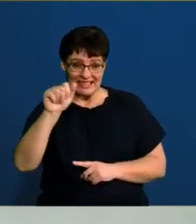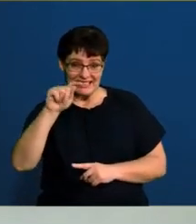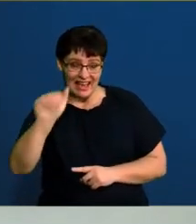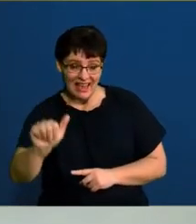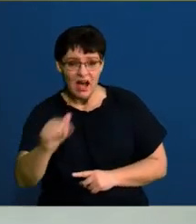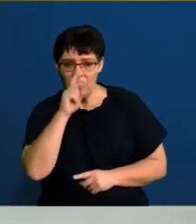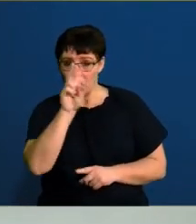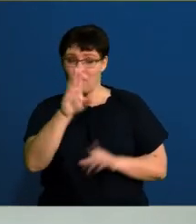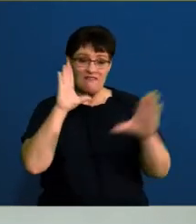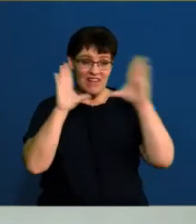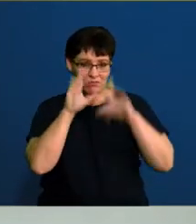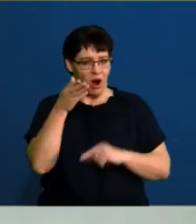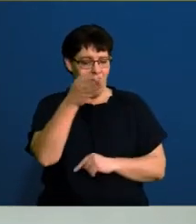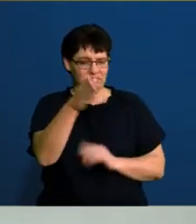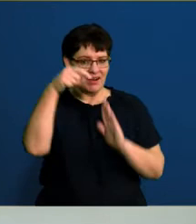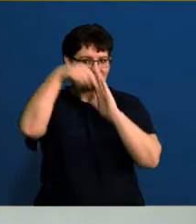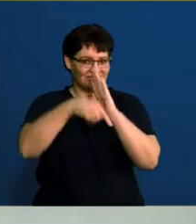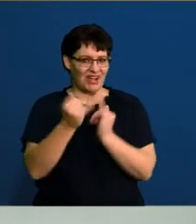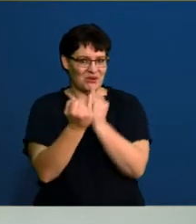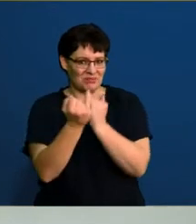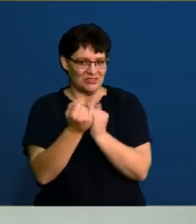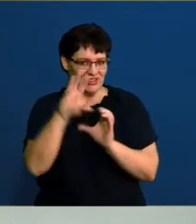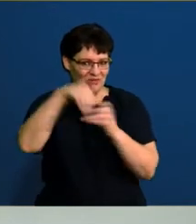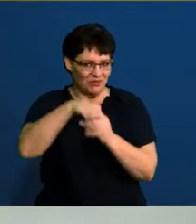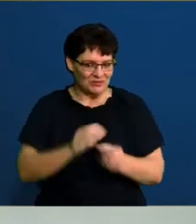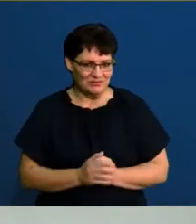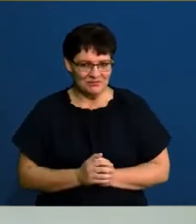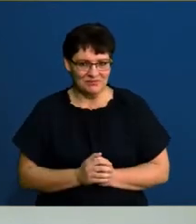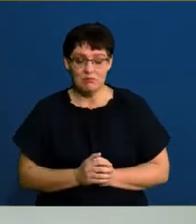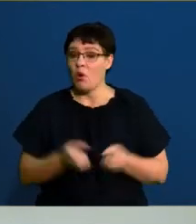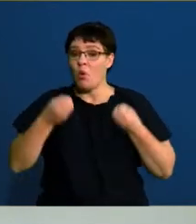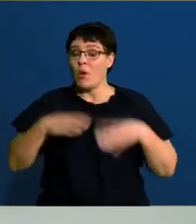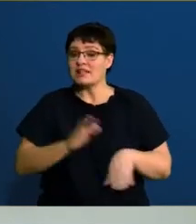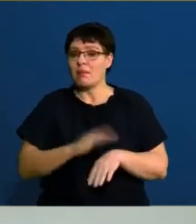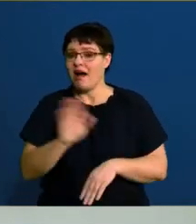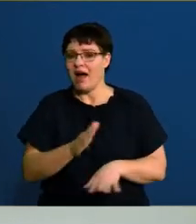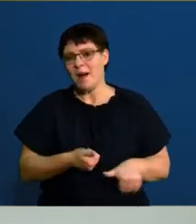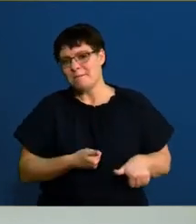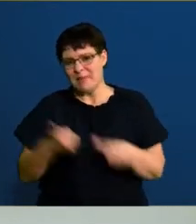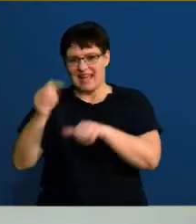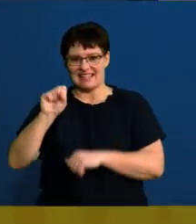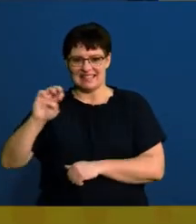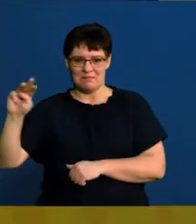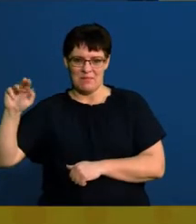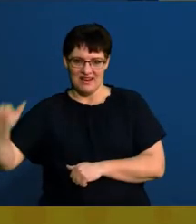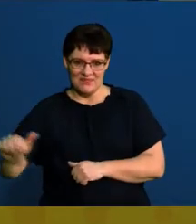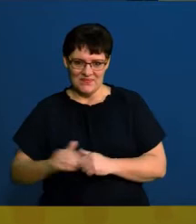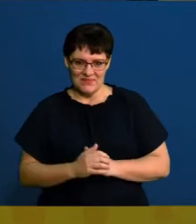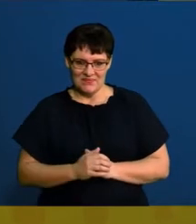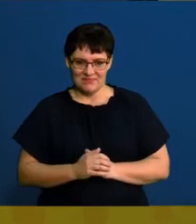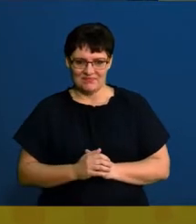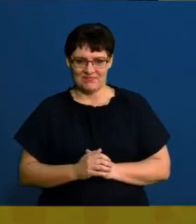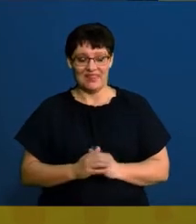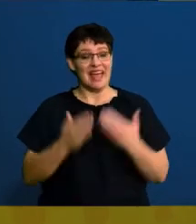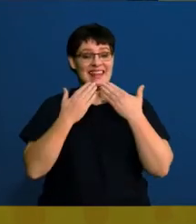and see all the details and enter that competition. Well, without wasting any more time, let's head on back to Seema. Thanks, Luni.